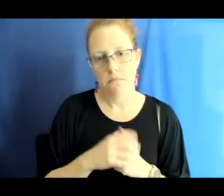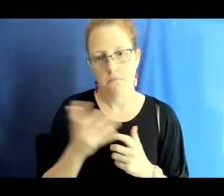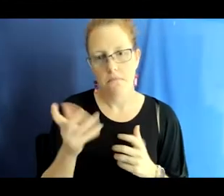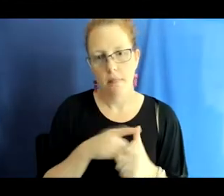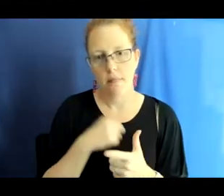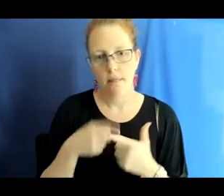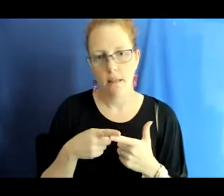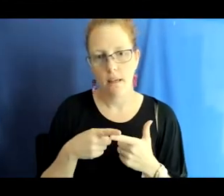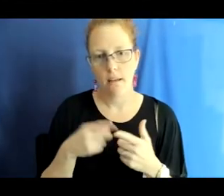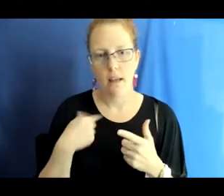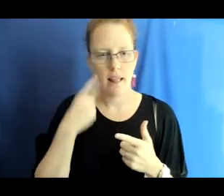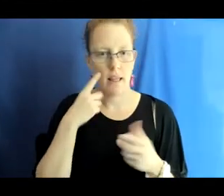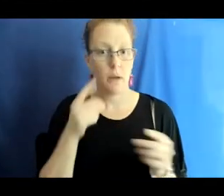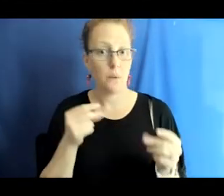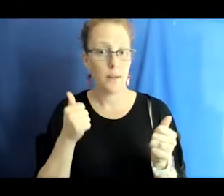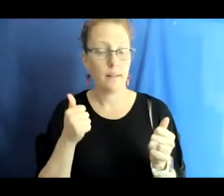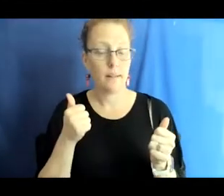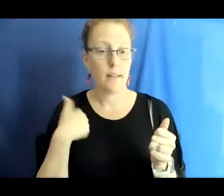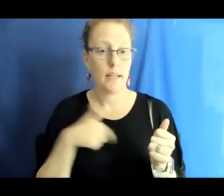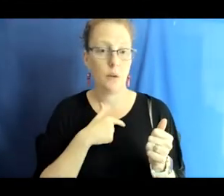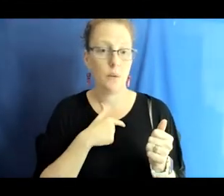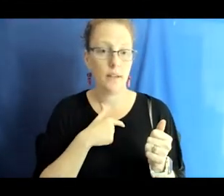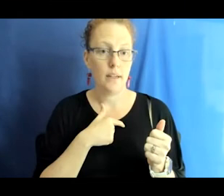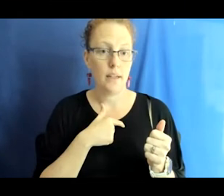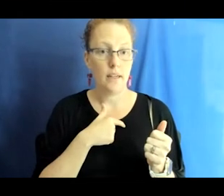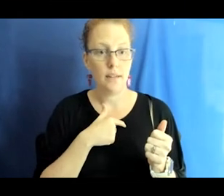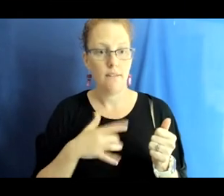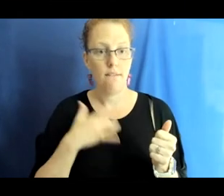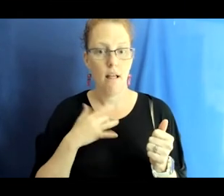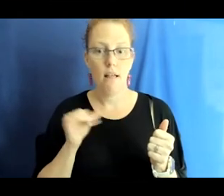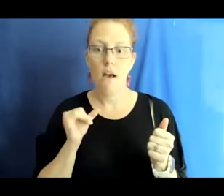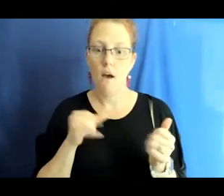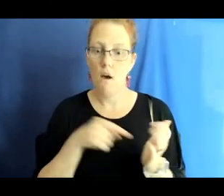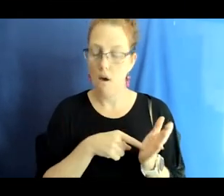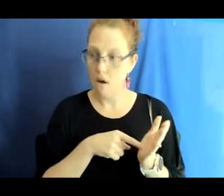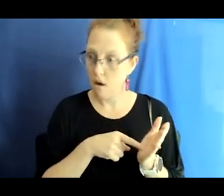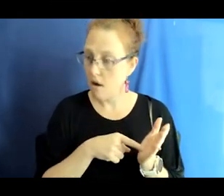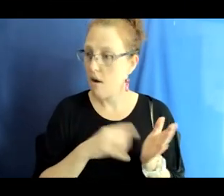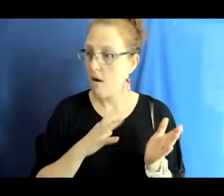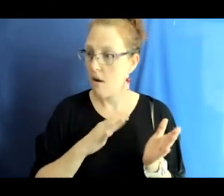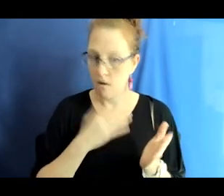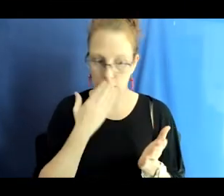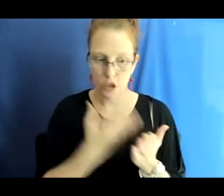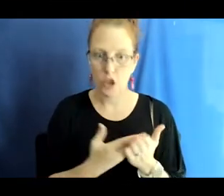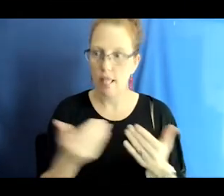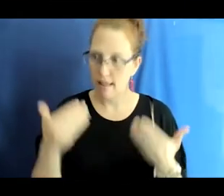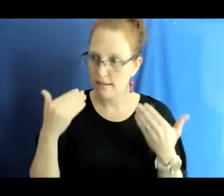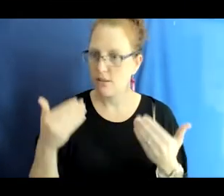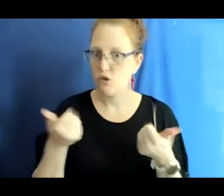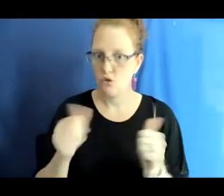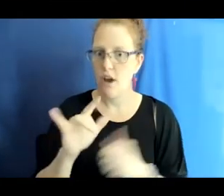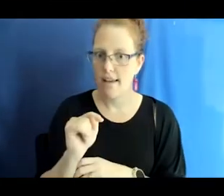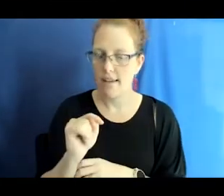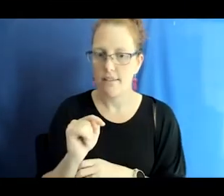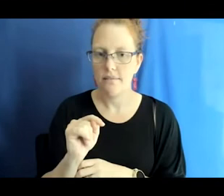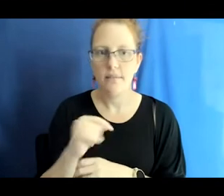I think very quickly we kind of felt like, okay, we want to give this a go. So that's, probably 5 years ago. Wow,